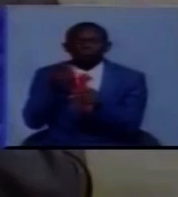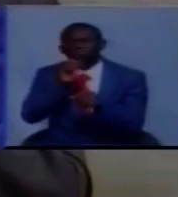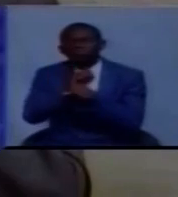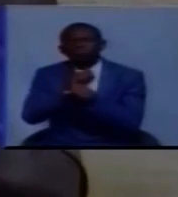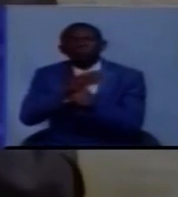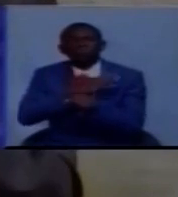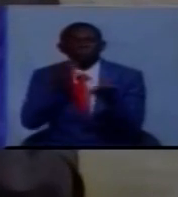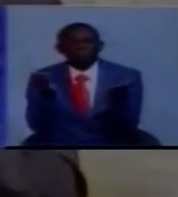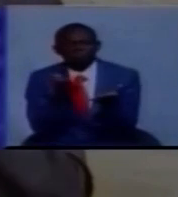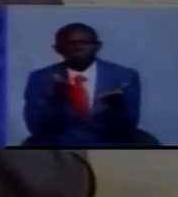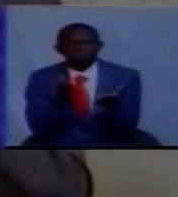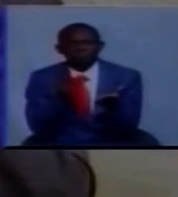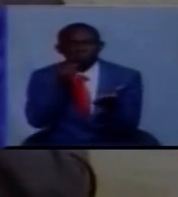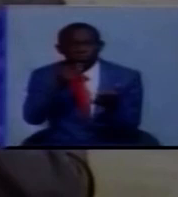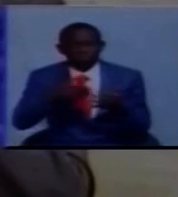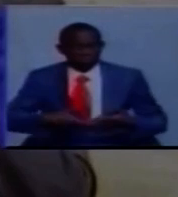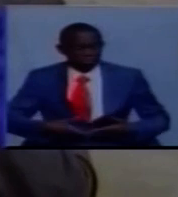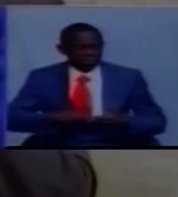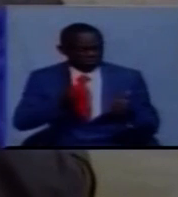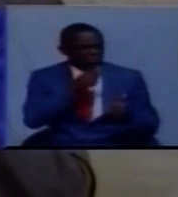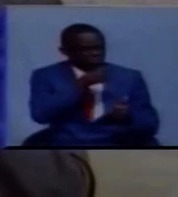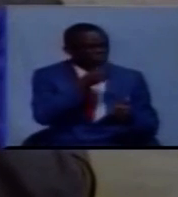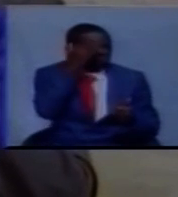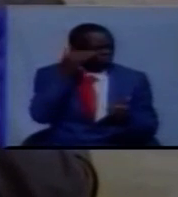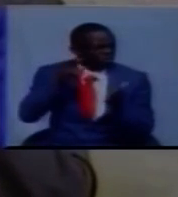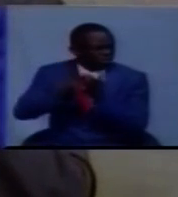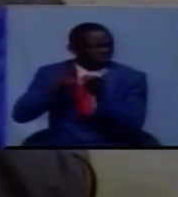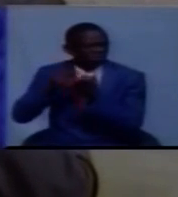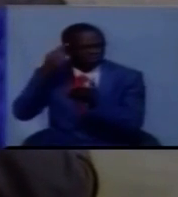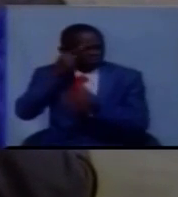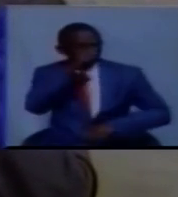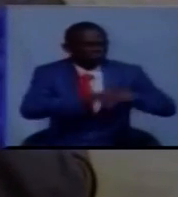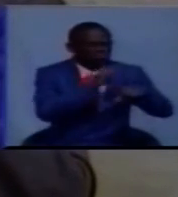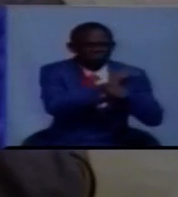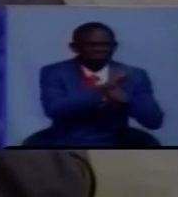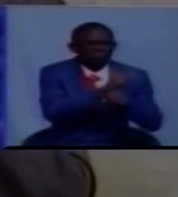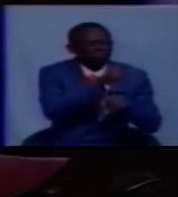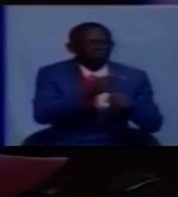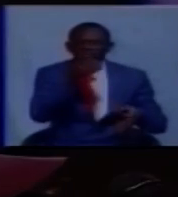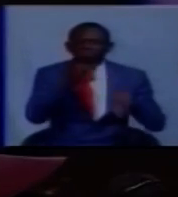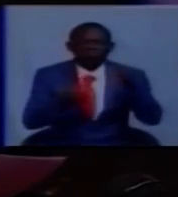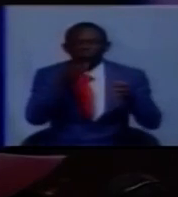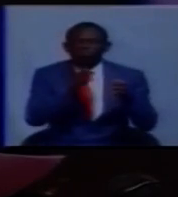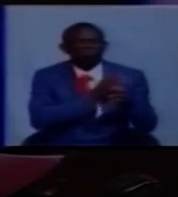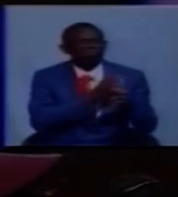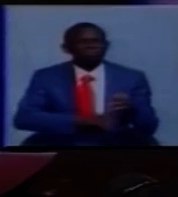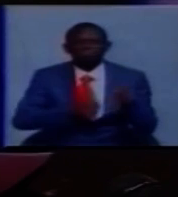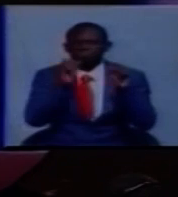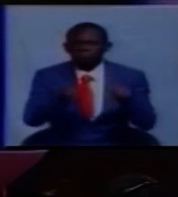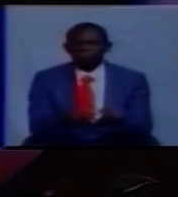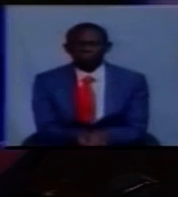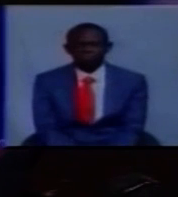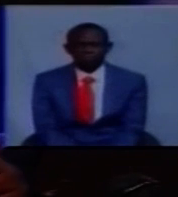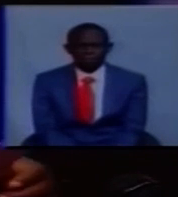spoke out. So they are checks and balances. Do you agree that even the minimum